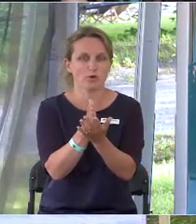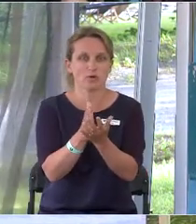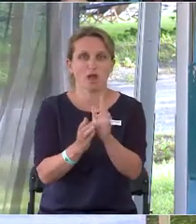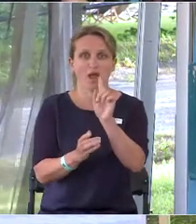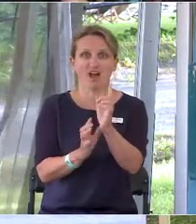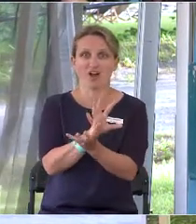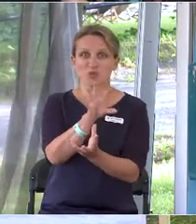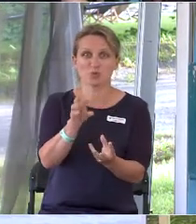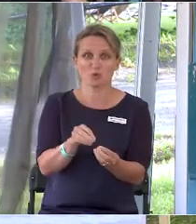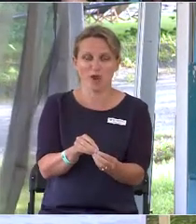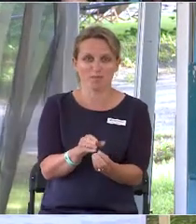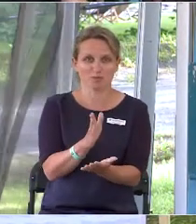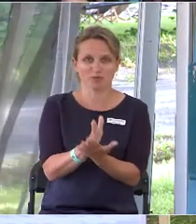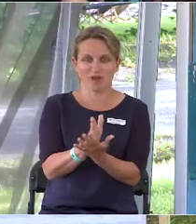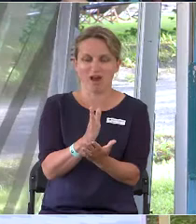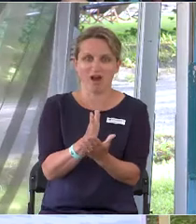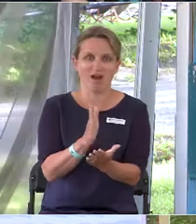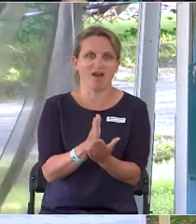have always been